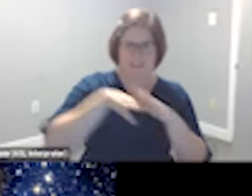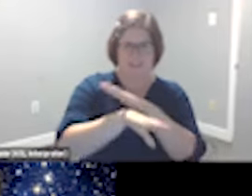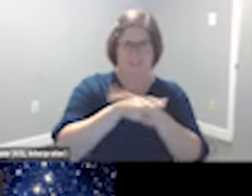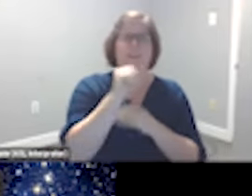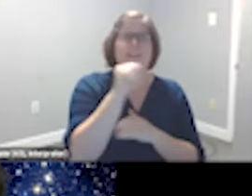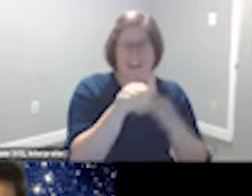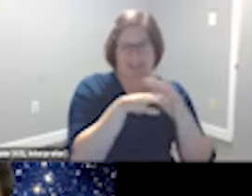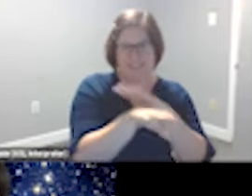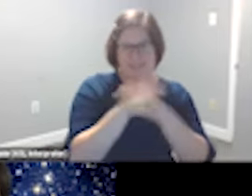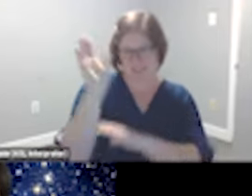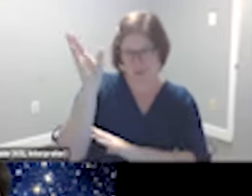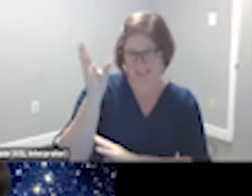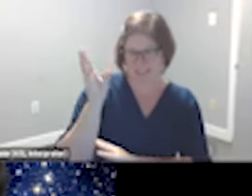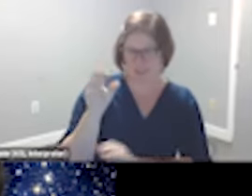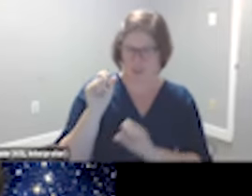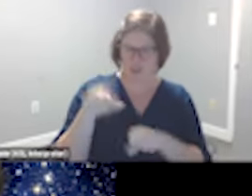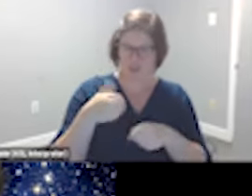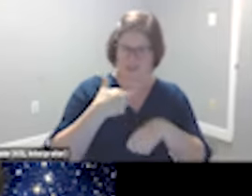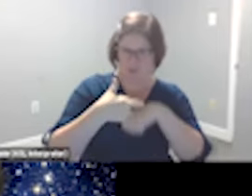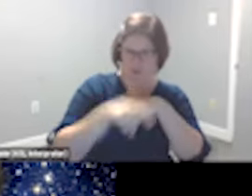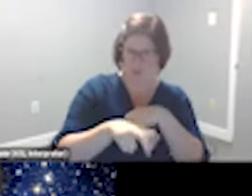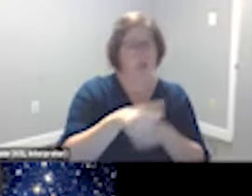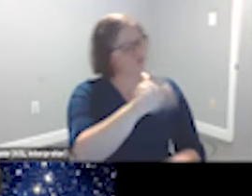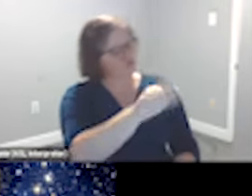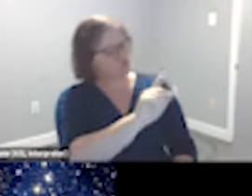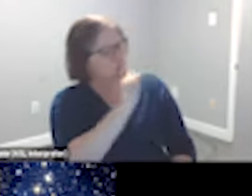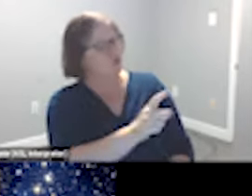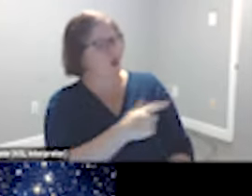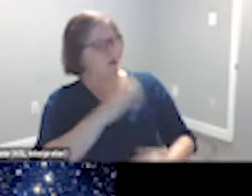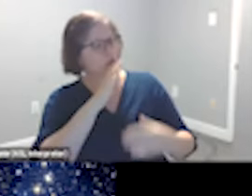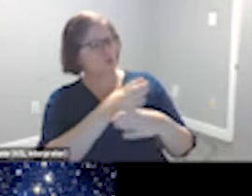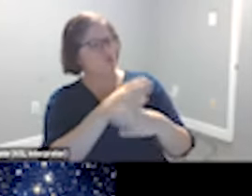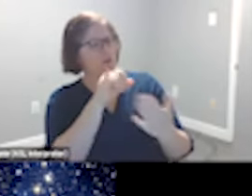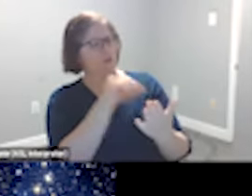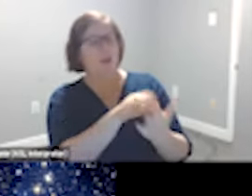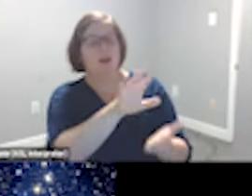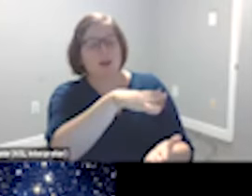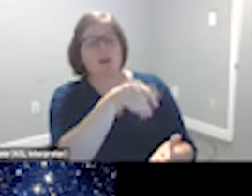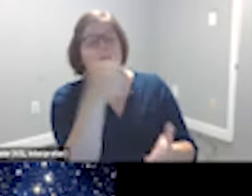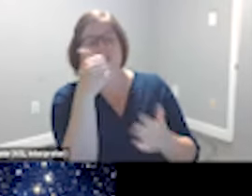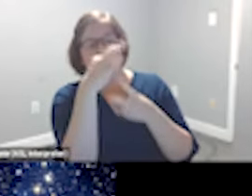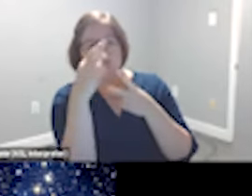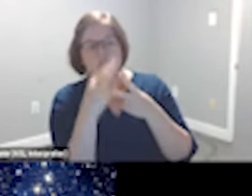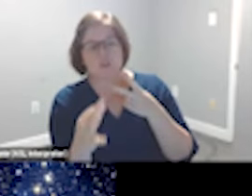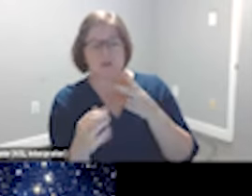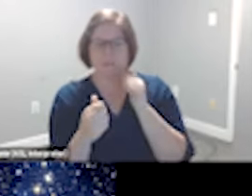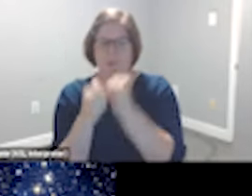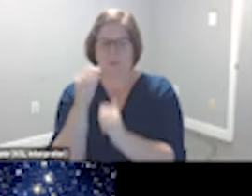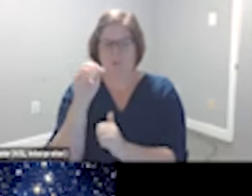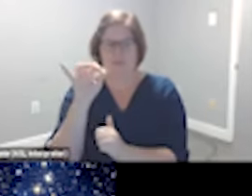so they could have a kind of a reference point. Sure, I can definitely do that. Another option for that, so most of that presentation